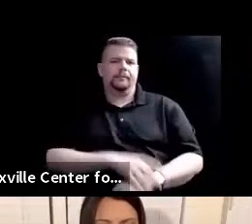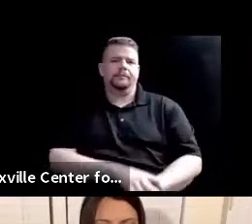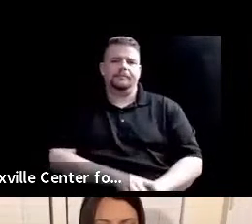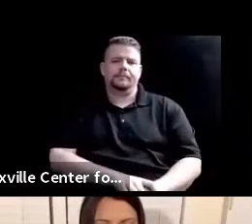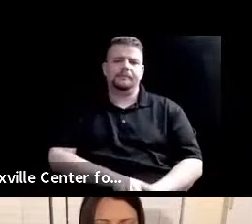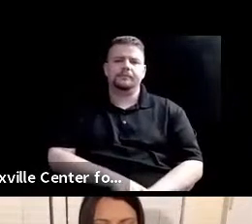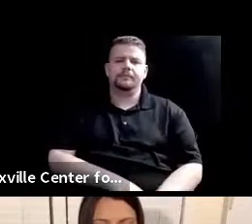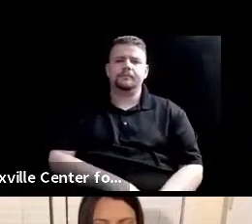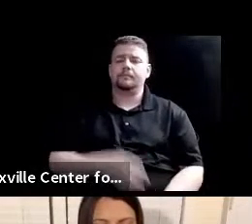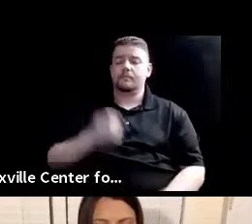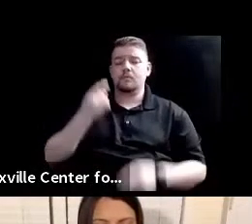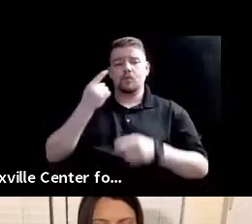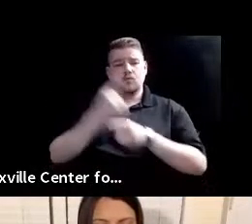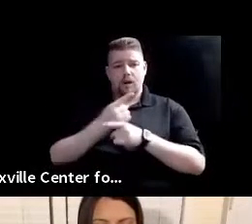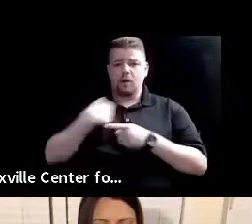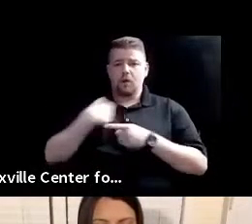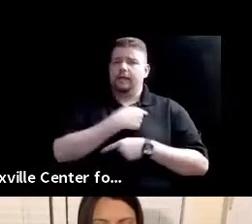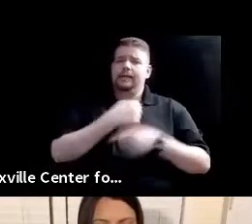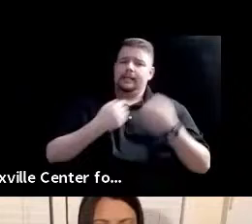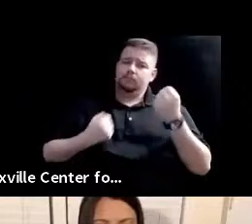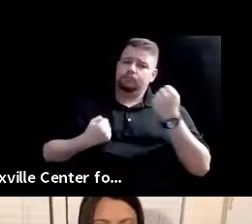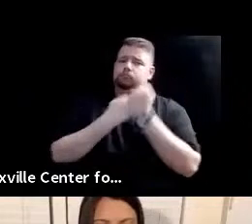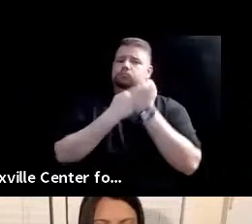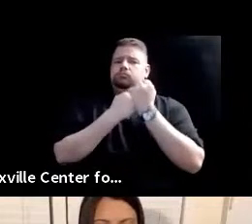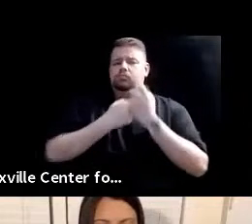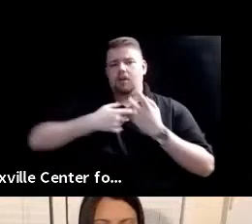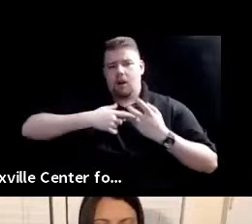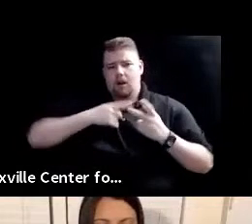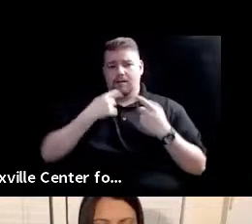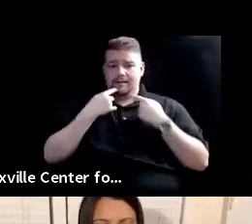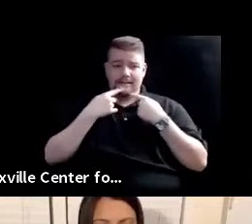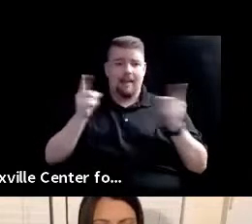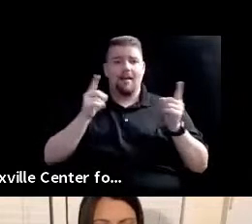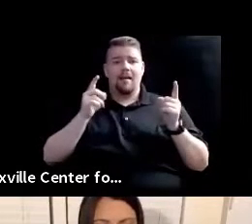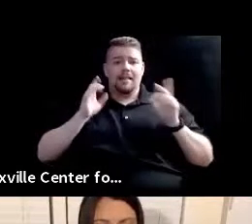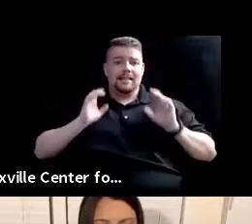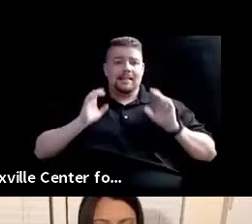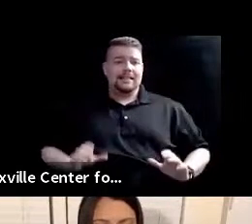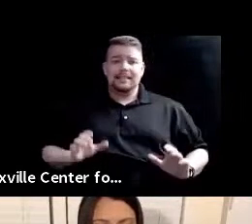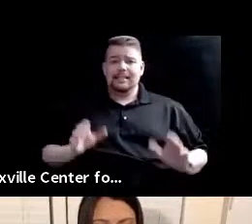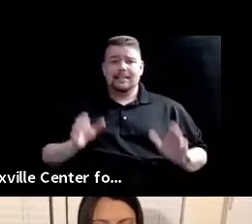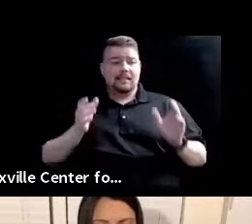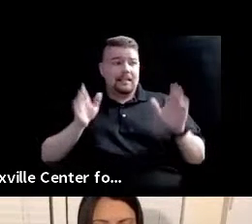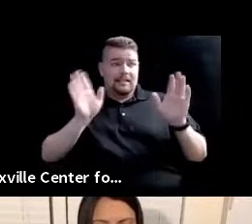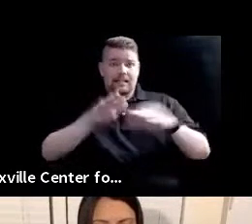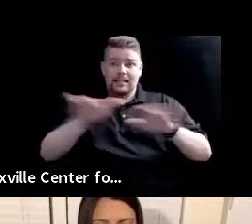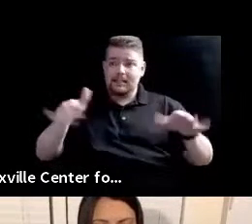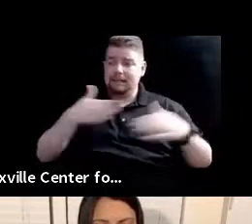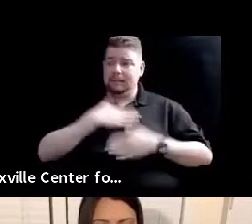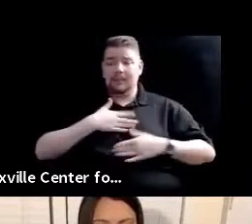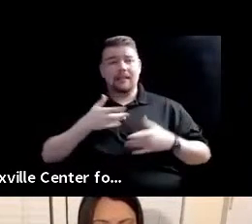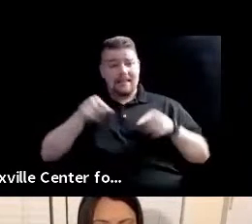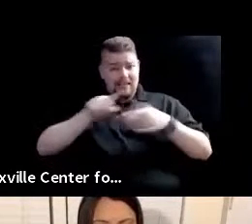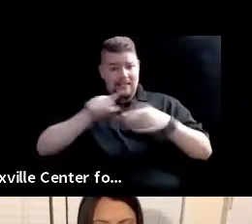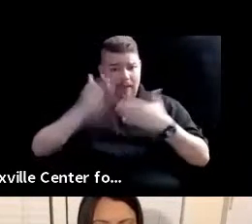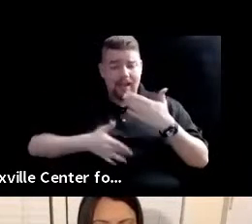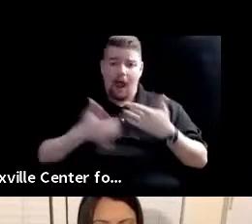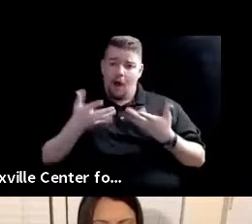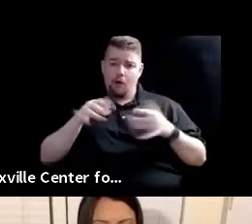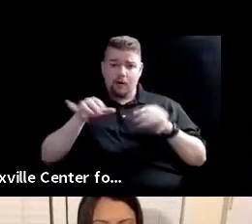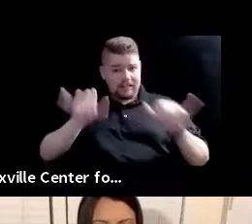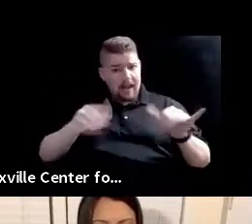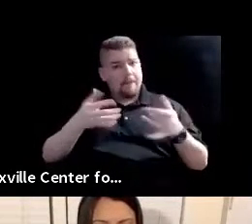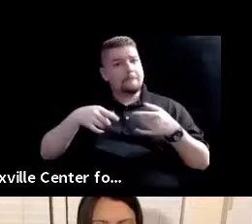Yeah, we need to get behind that. And we need to just tell the citizens right now, please, we want you to stay home this weekend, but I want you to order